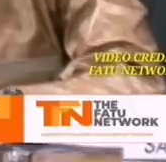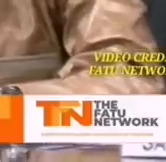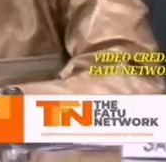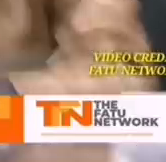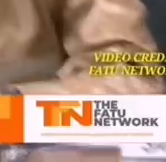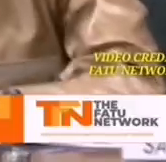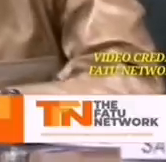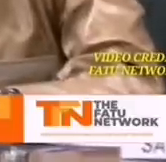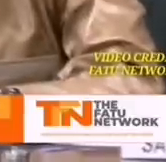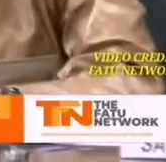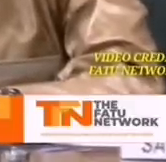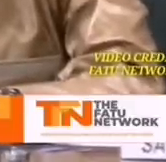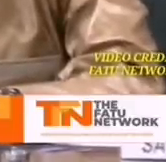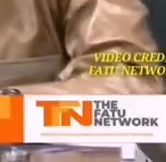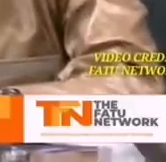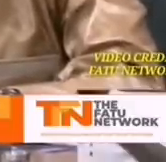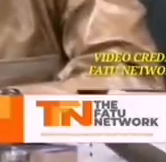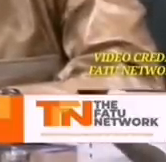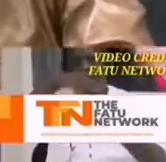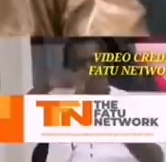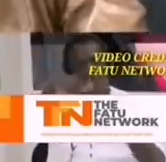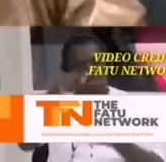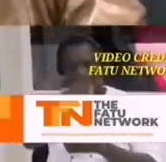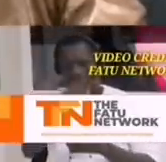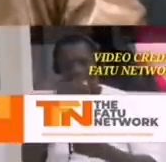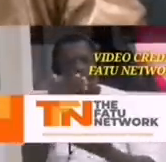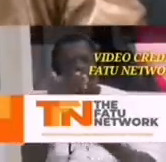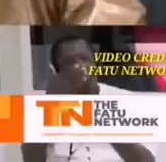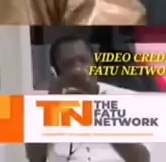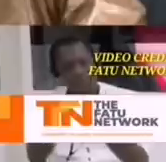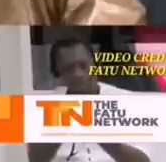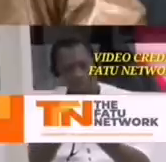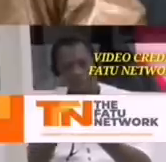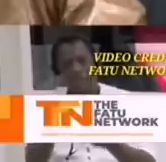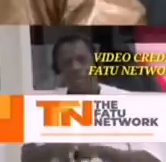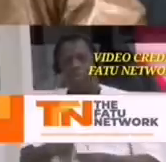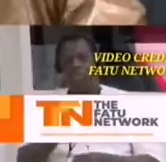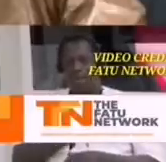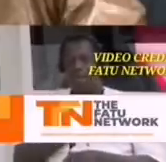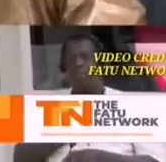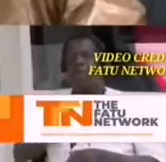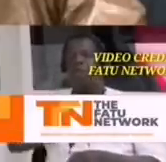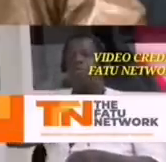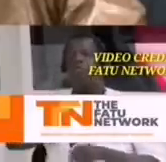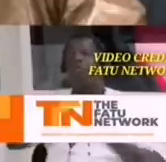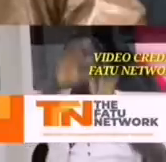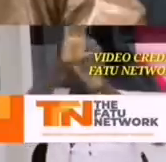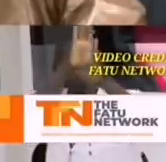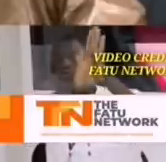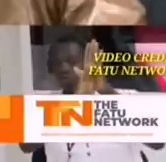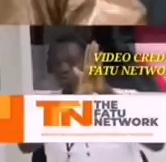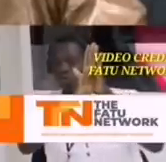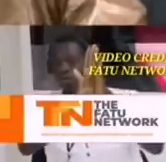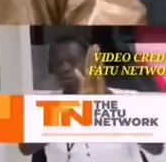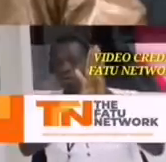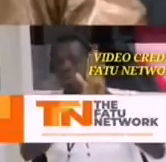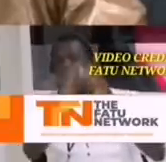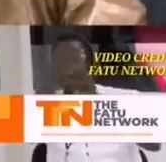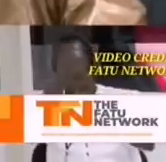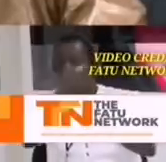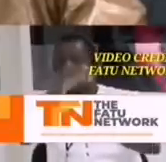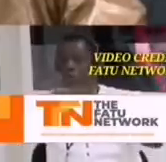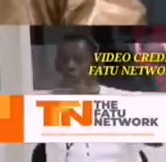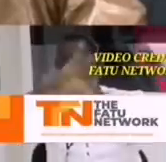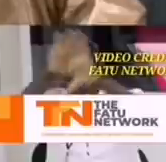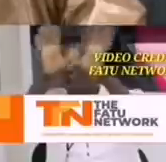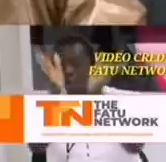former Finance Minister Ousmane Koro Cisse, in which he is implicated. Tembadi ulu a Yankuba Toure a bira tentente diamola ka kumolfo